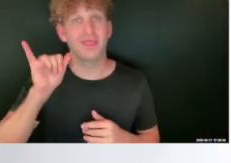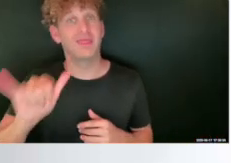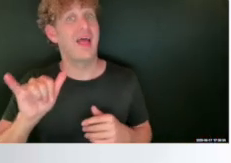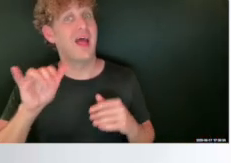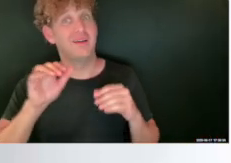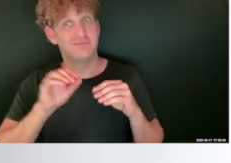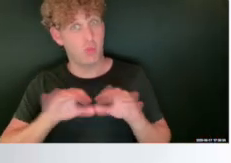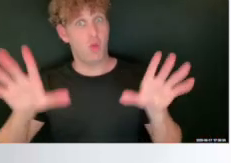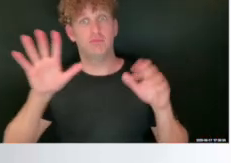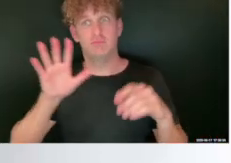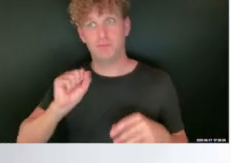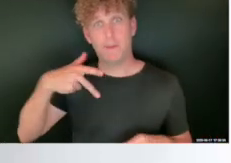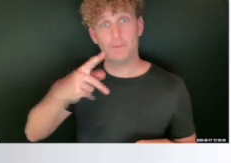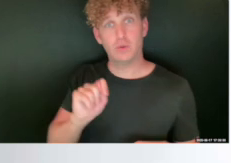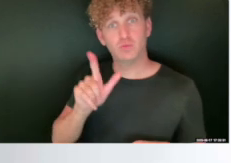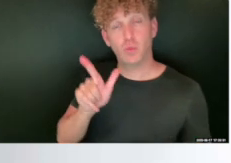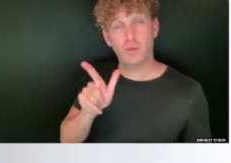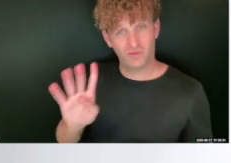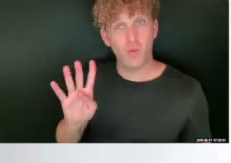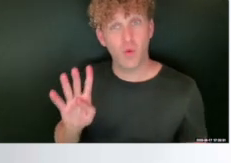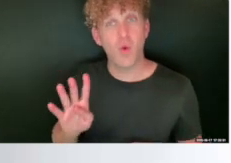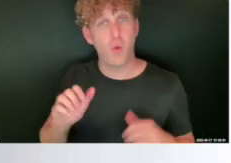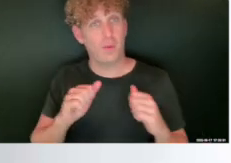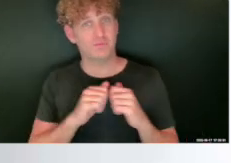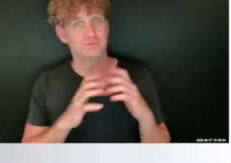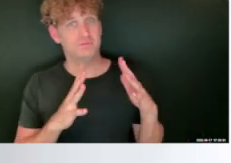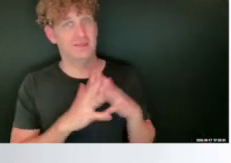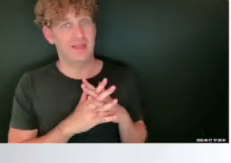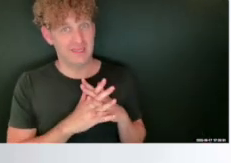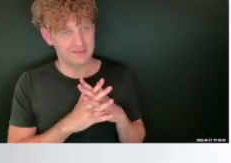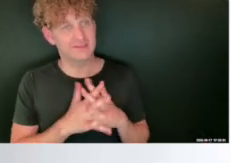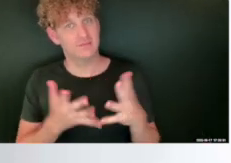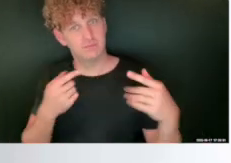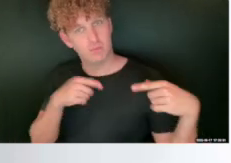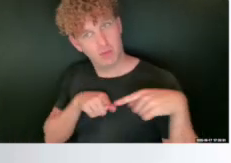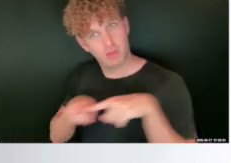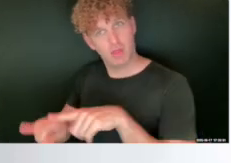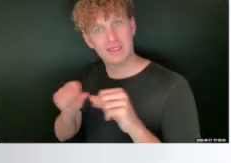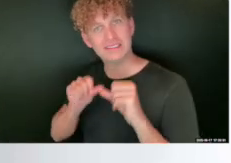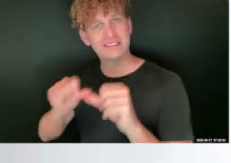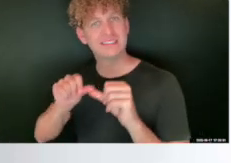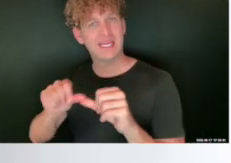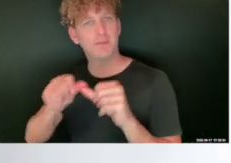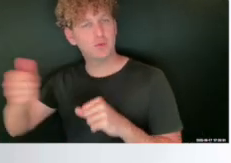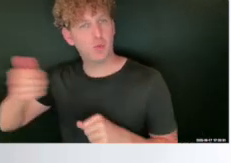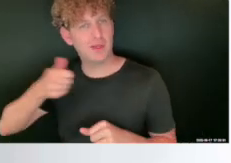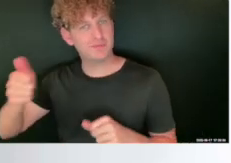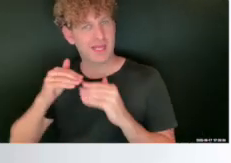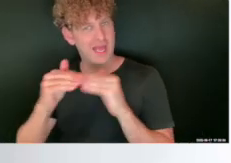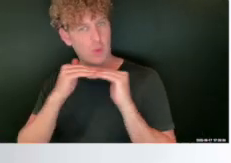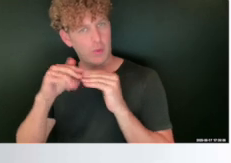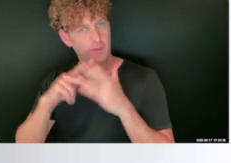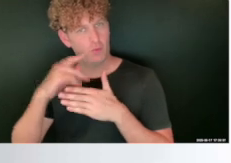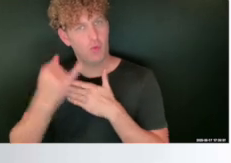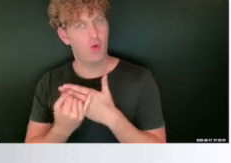growing and building new connections between existing transportation networks. STEP funds a